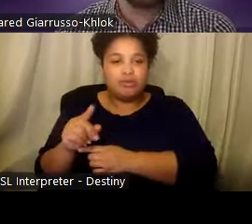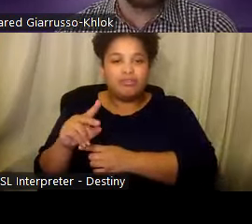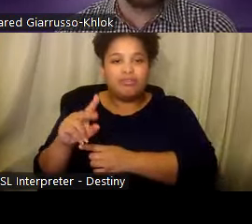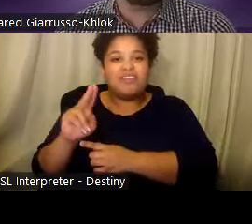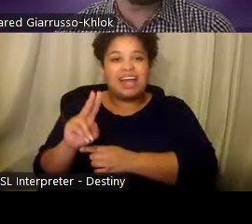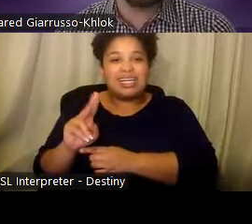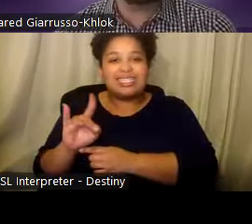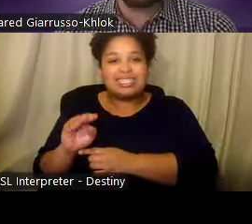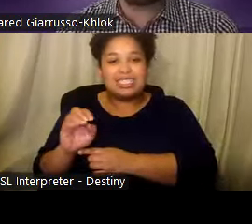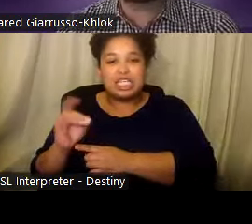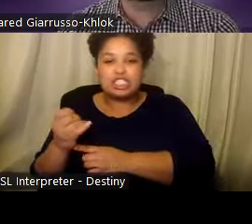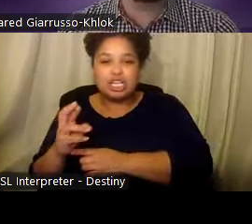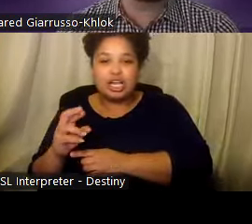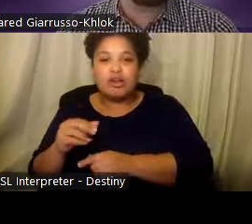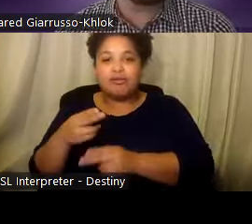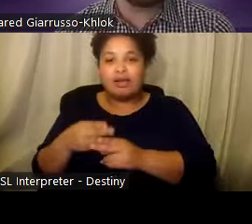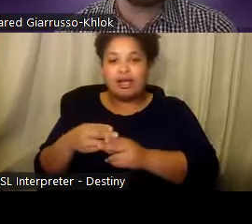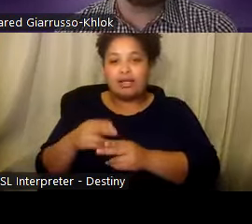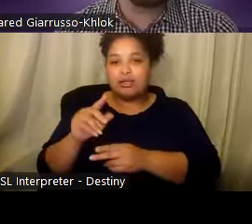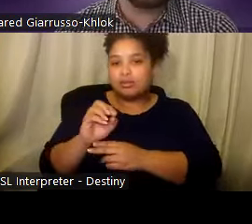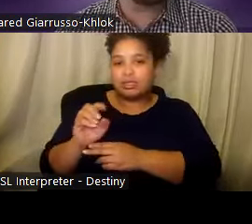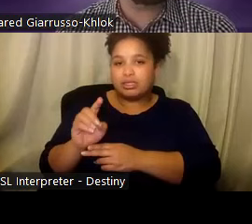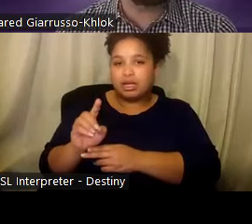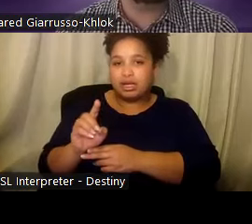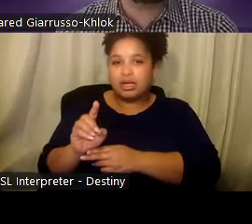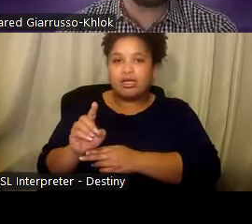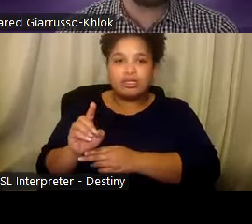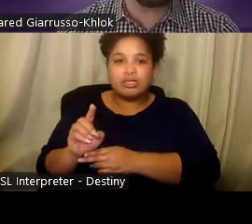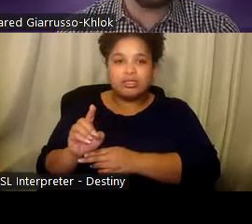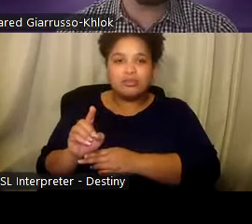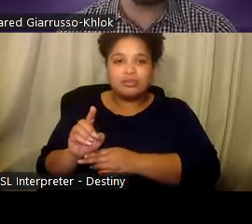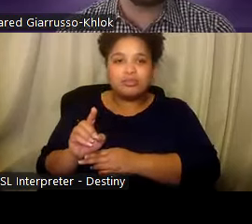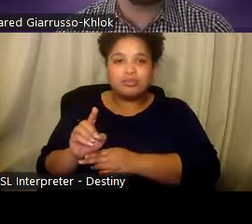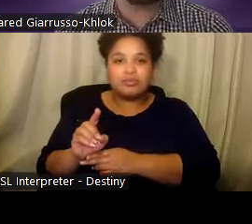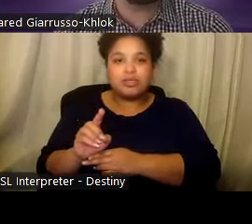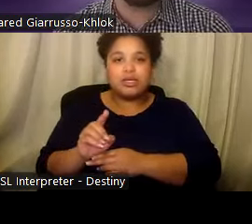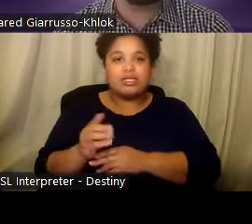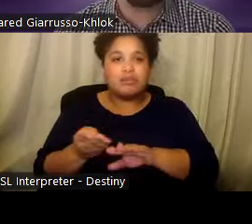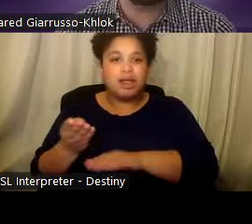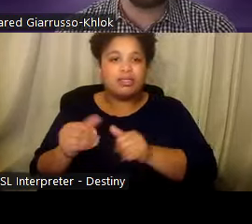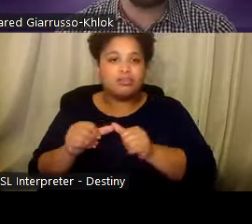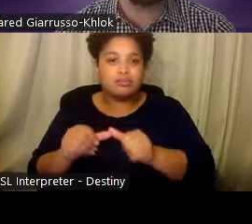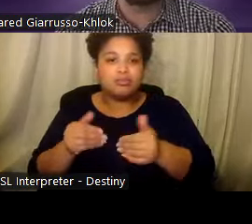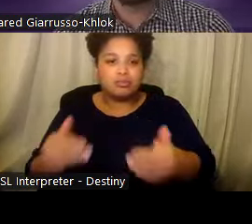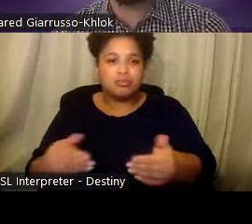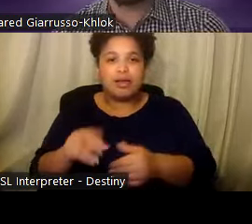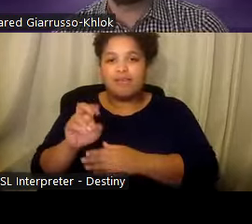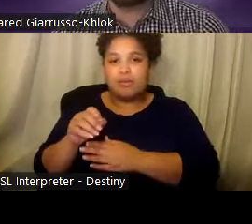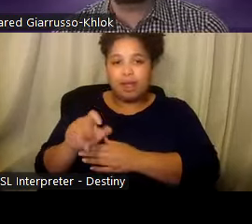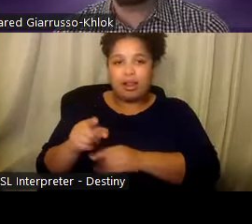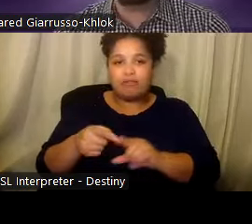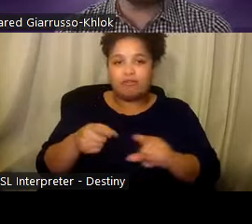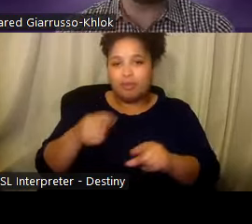who is, I think, moving forward a bill by Assemblymember Vopel last year related to Alzheimer's public health.